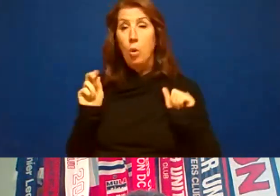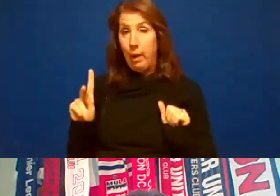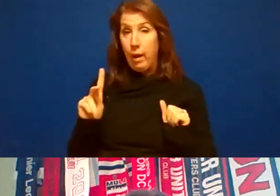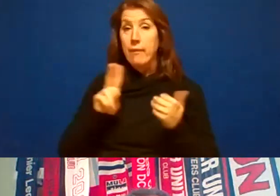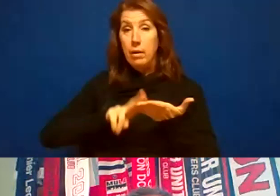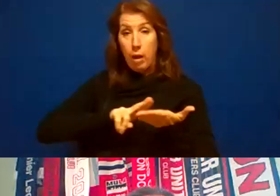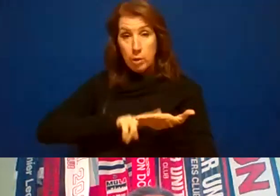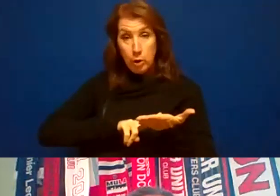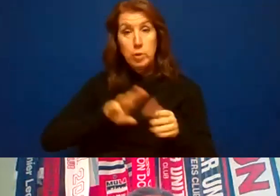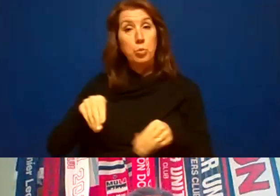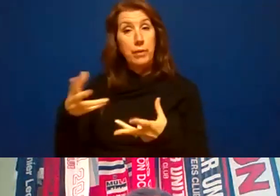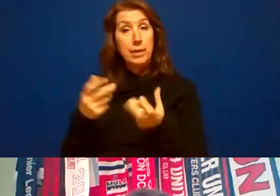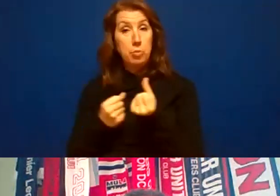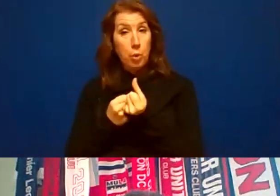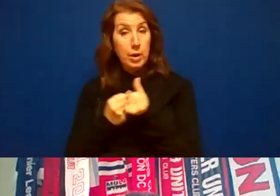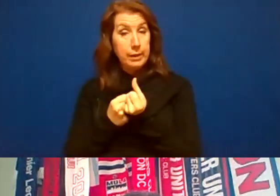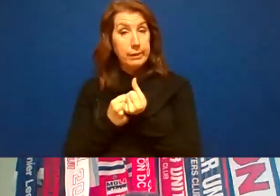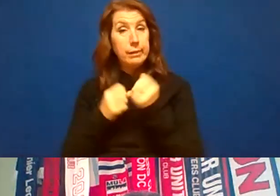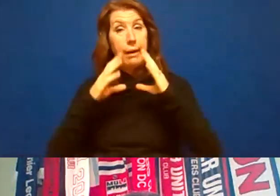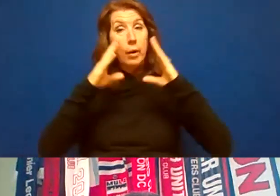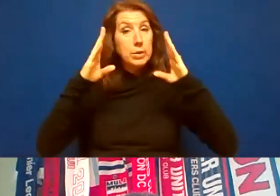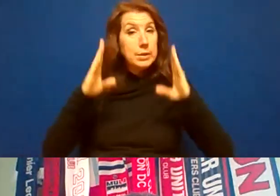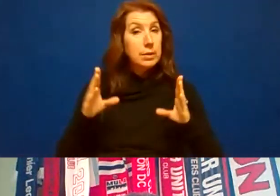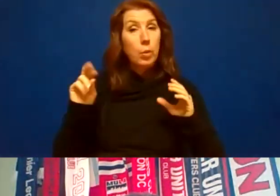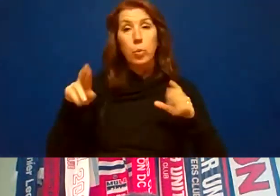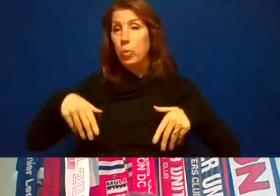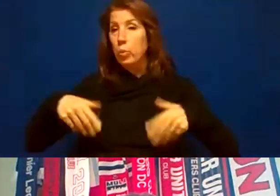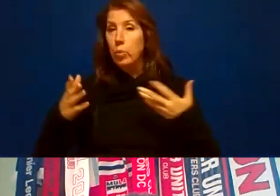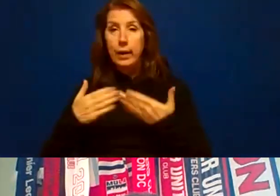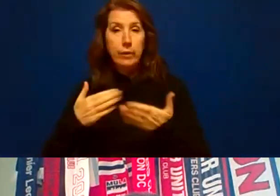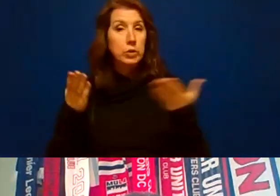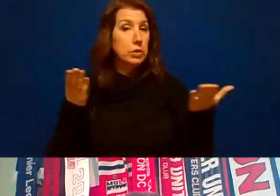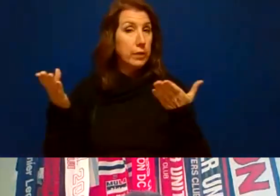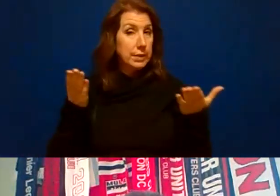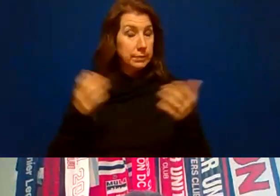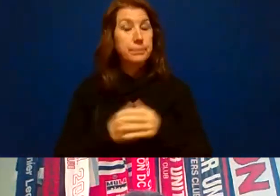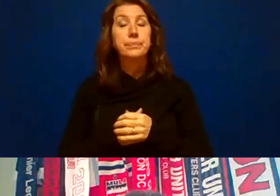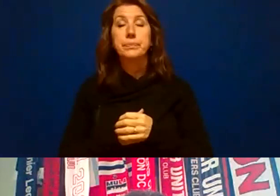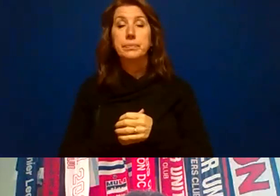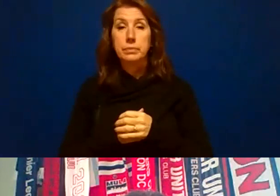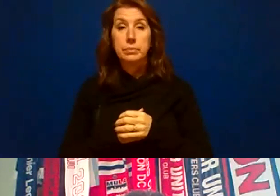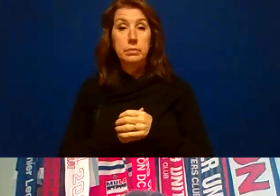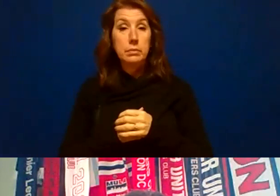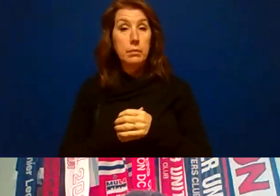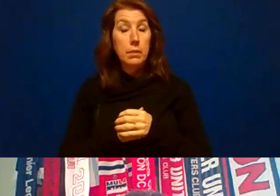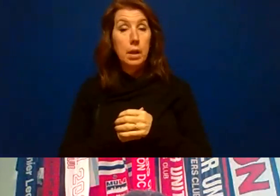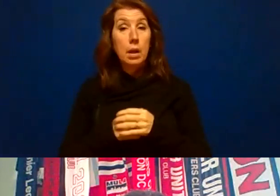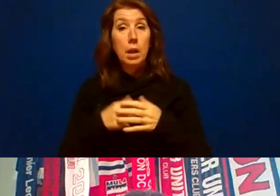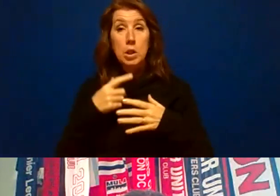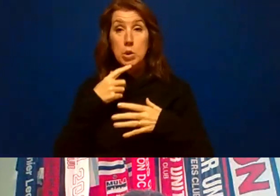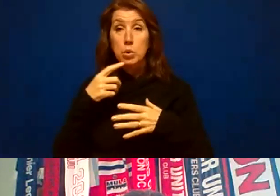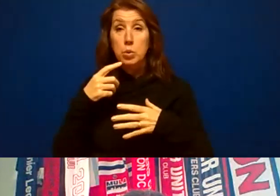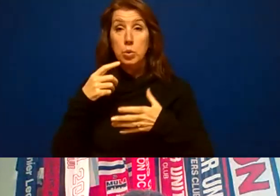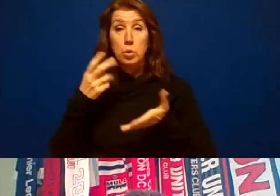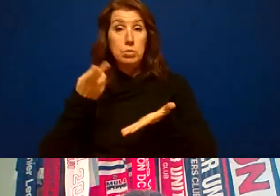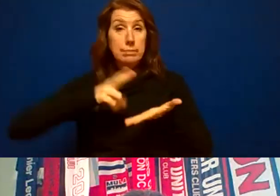provide supported housing or whatever service you're talking about. And, in order to get the contract,